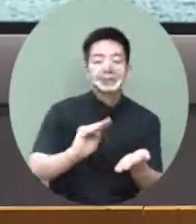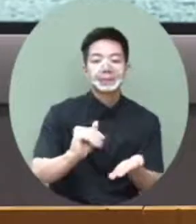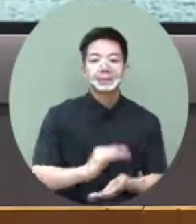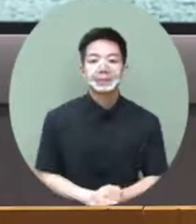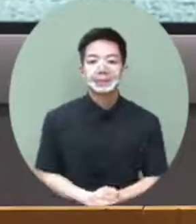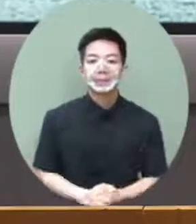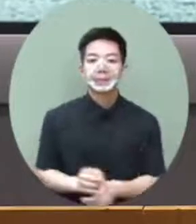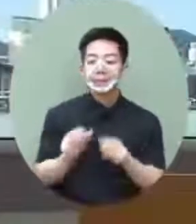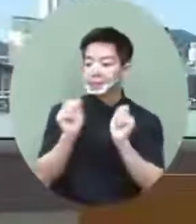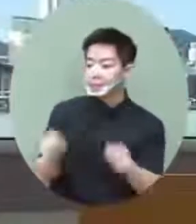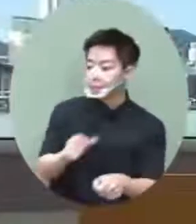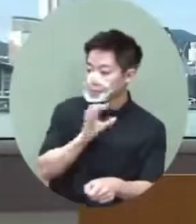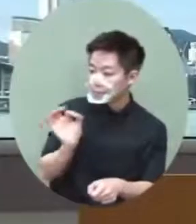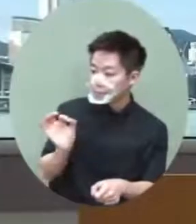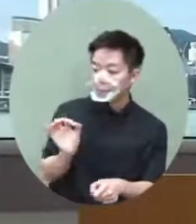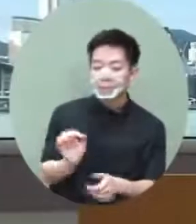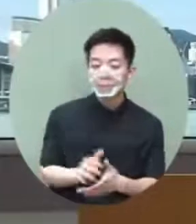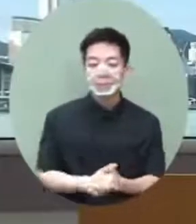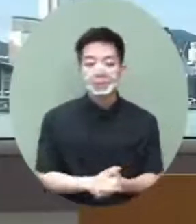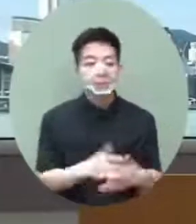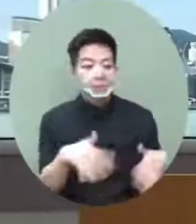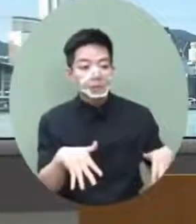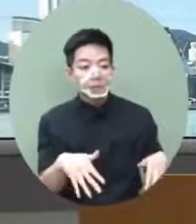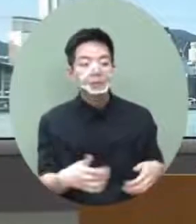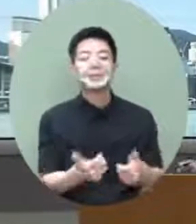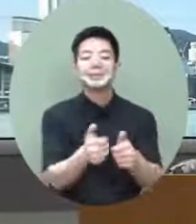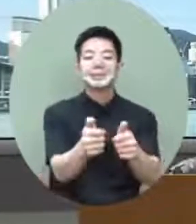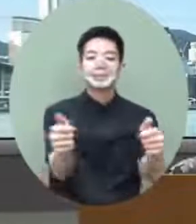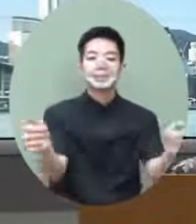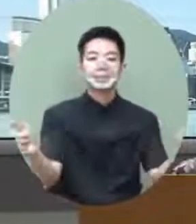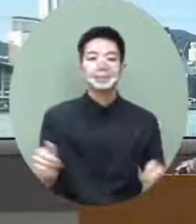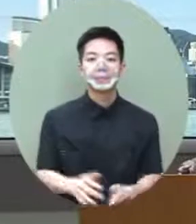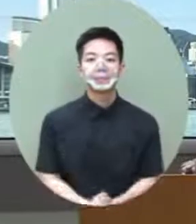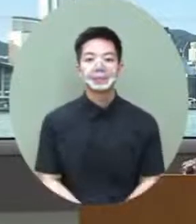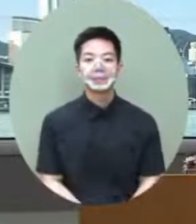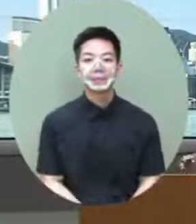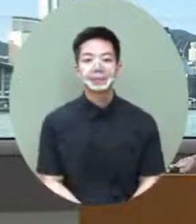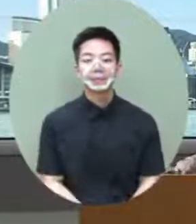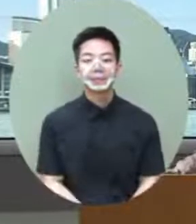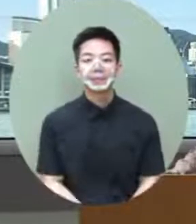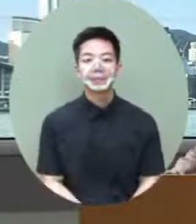practitioners can prescribe such medication for specific patients. Thank you